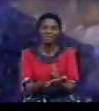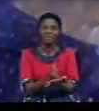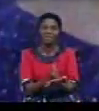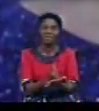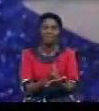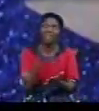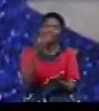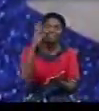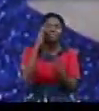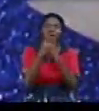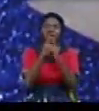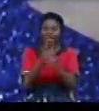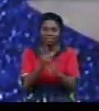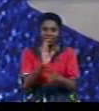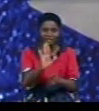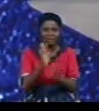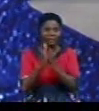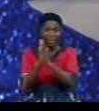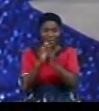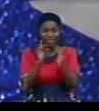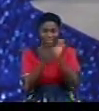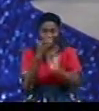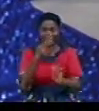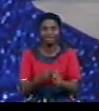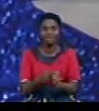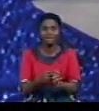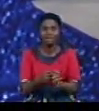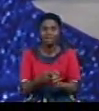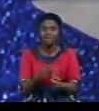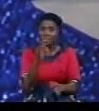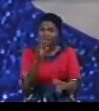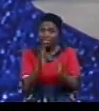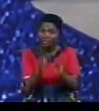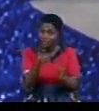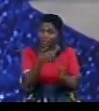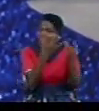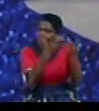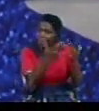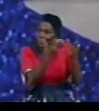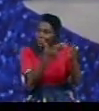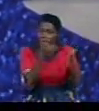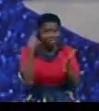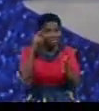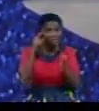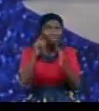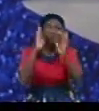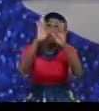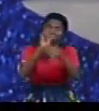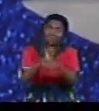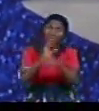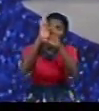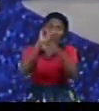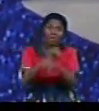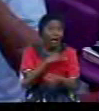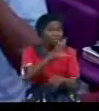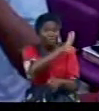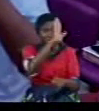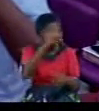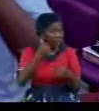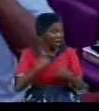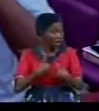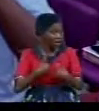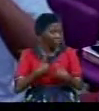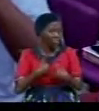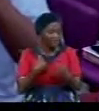they will answer your prayer if you have been waiting for miracles Miracles Miracles you've never had your time has